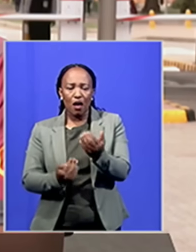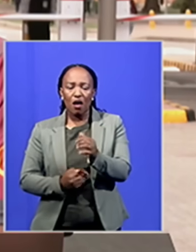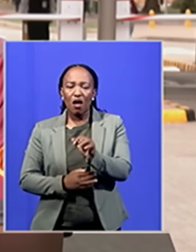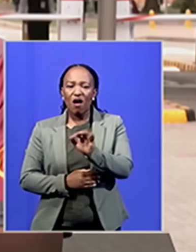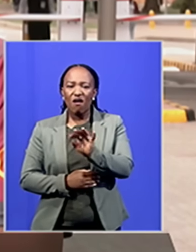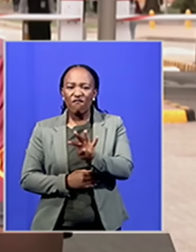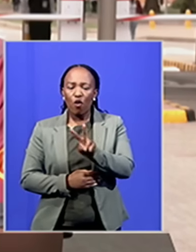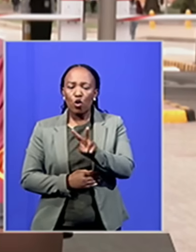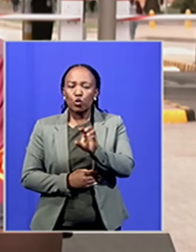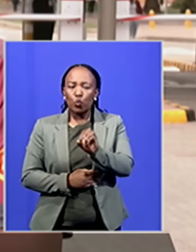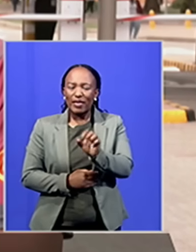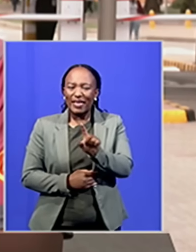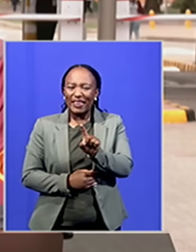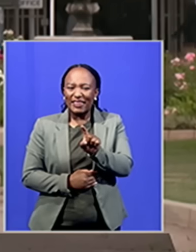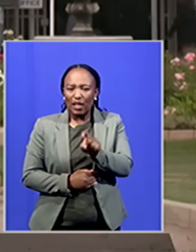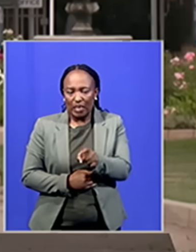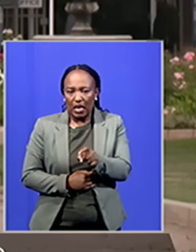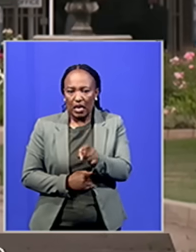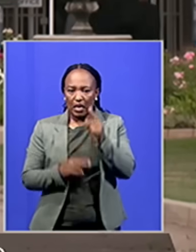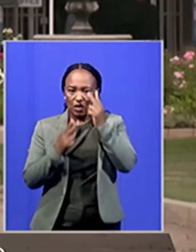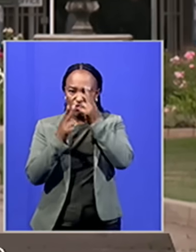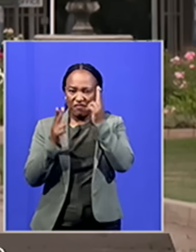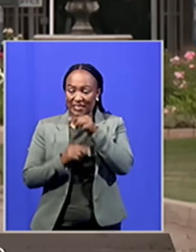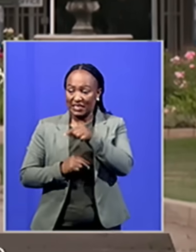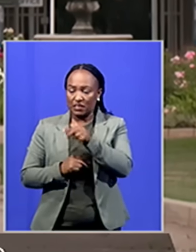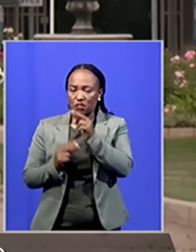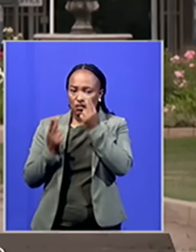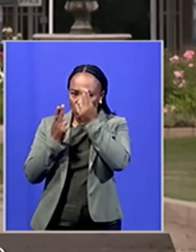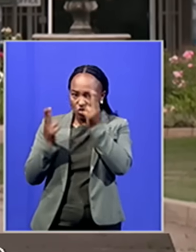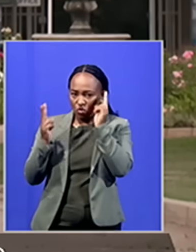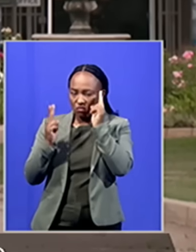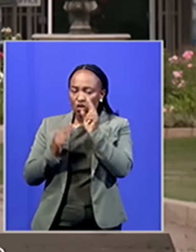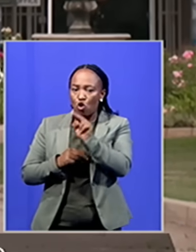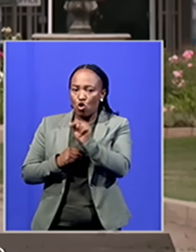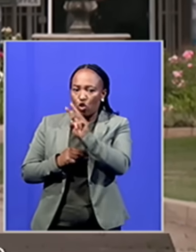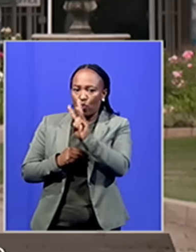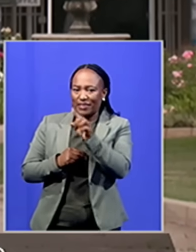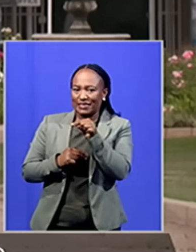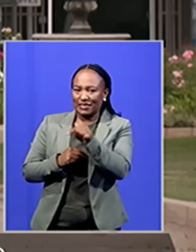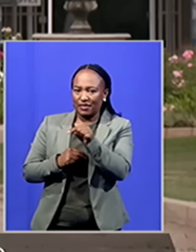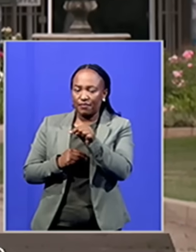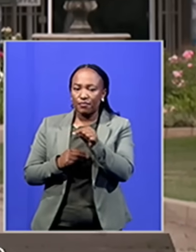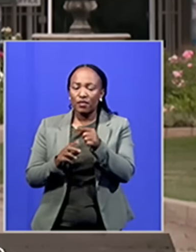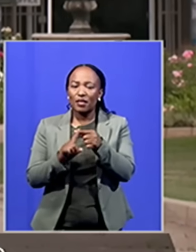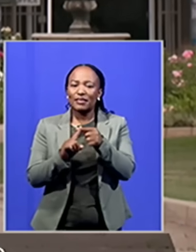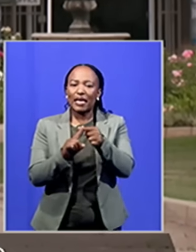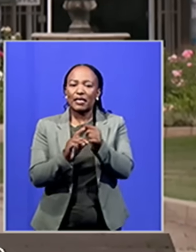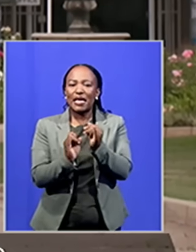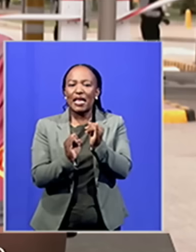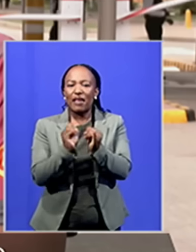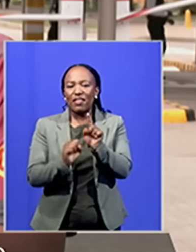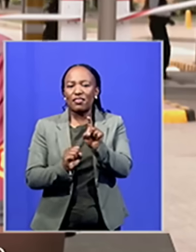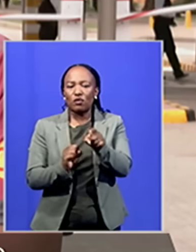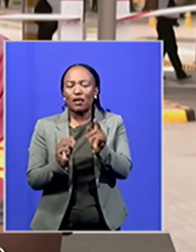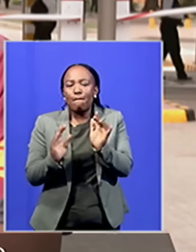420,000 for Northwest University as a whole. Unfortunately, target ya rona ya monongwaga e ne le